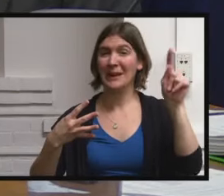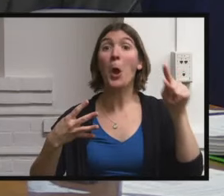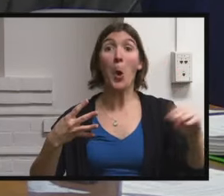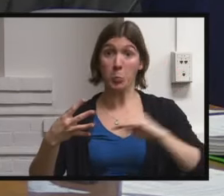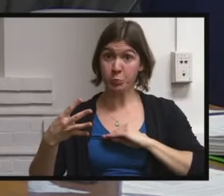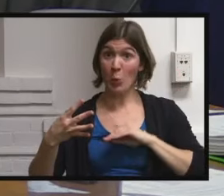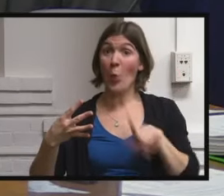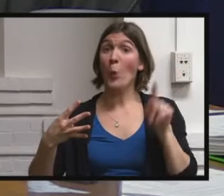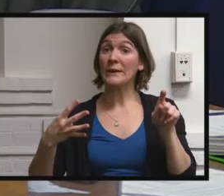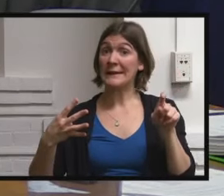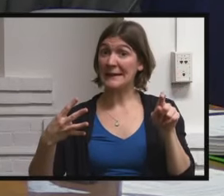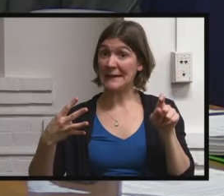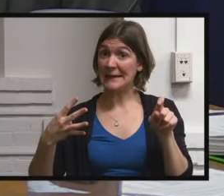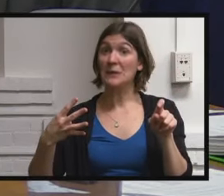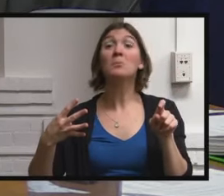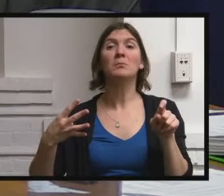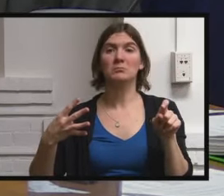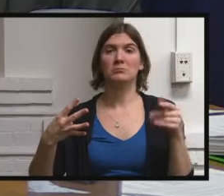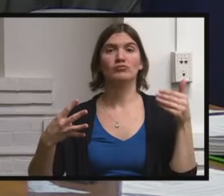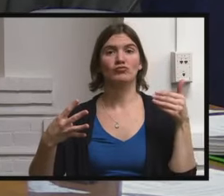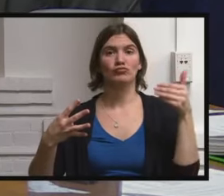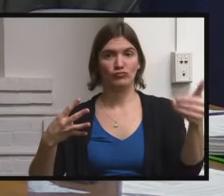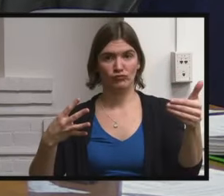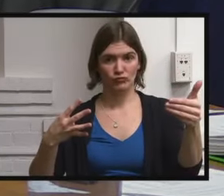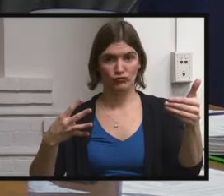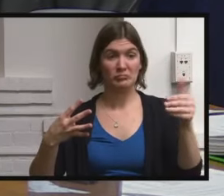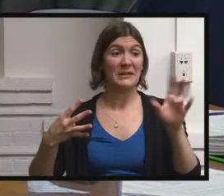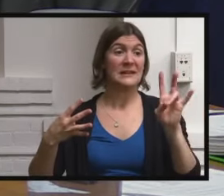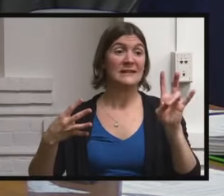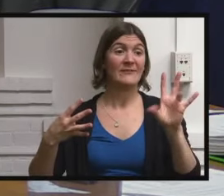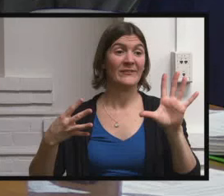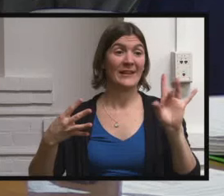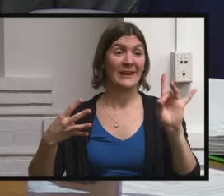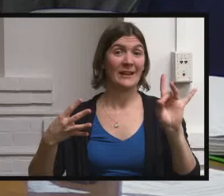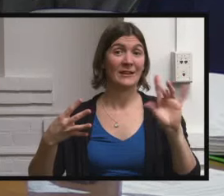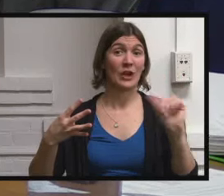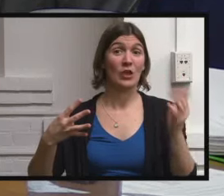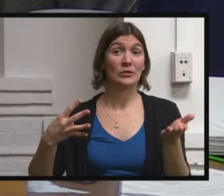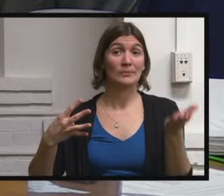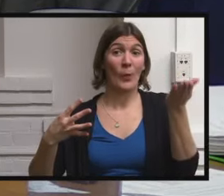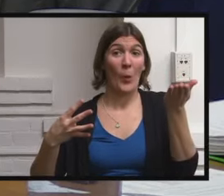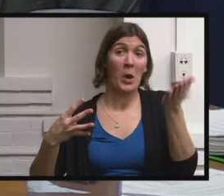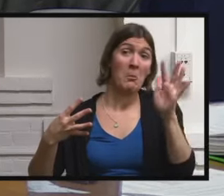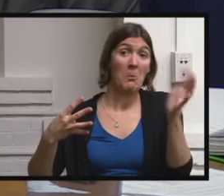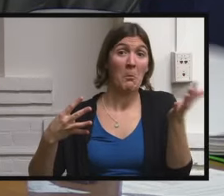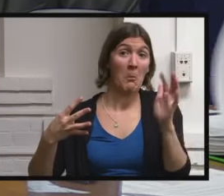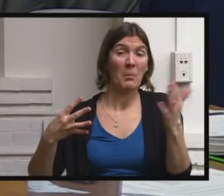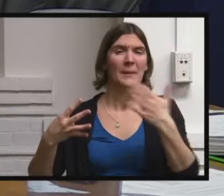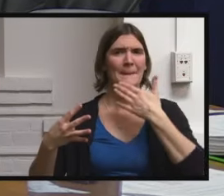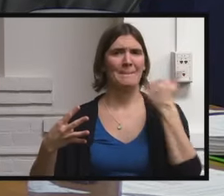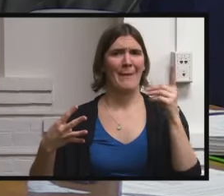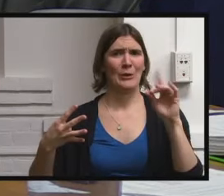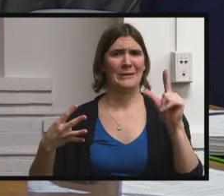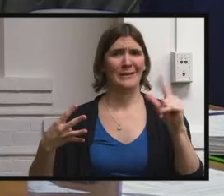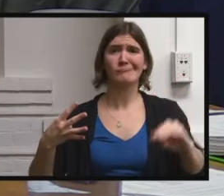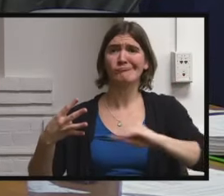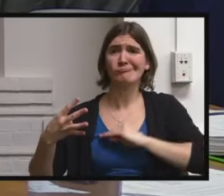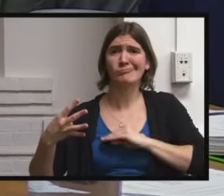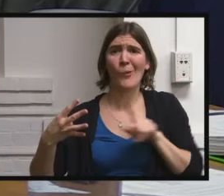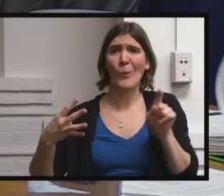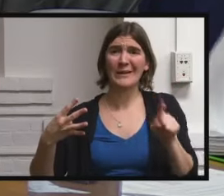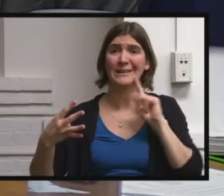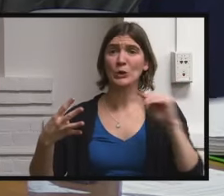meet all of our specifications, and so it's only $758 higher than the low bid, and it's a better